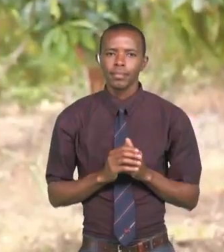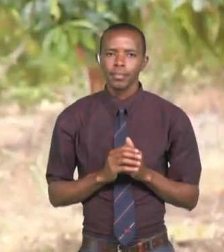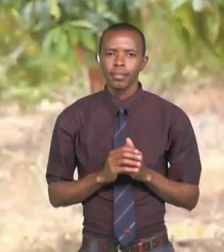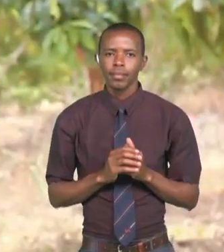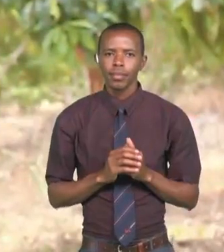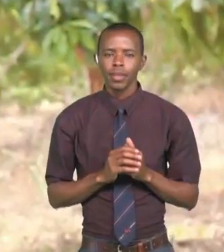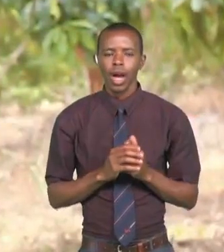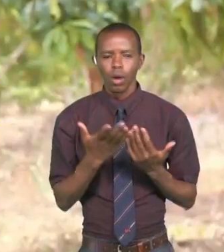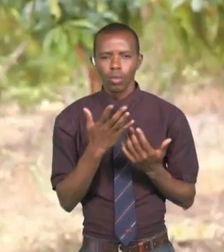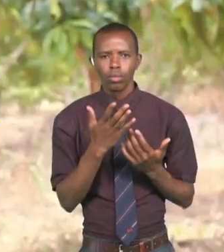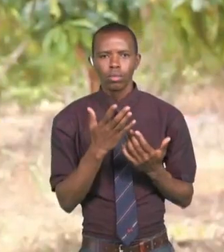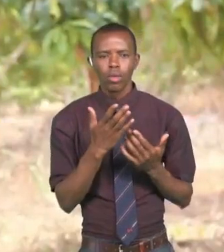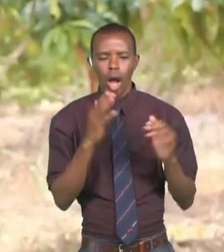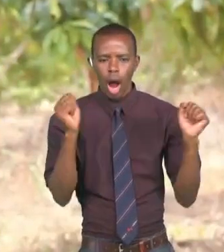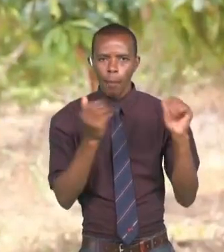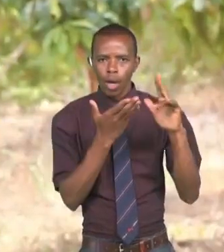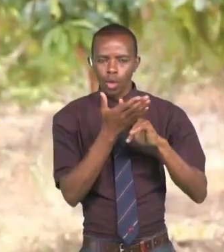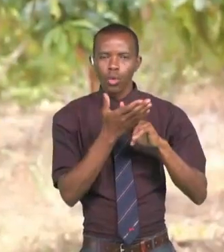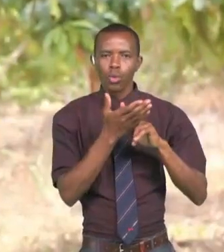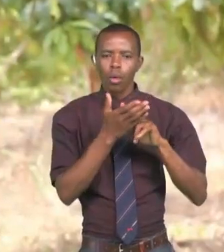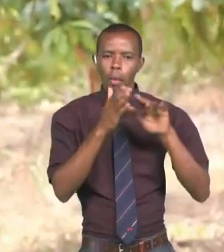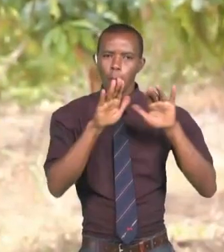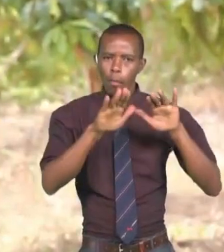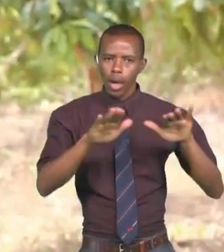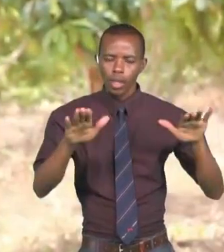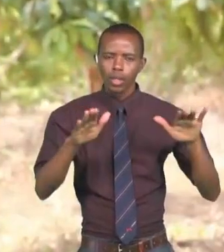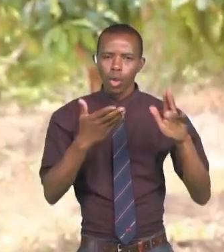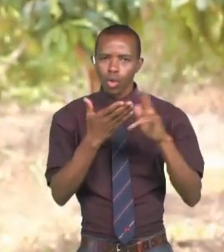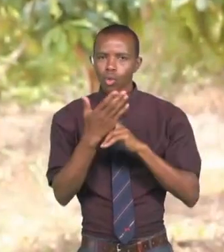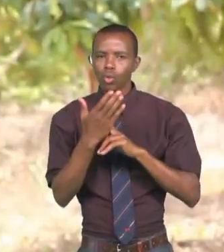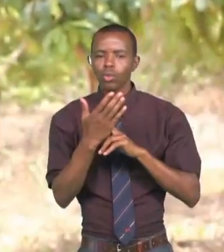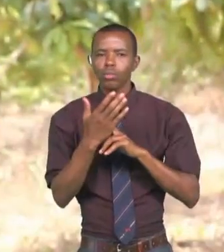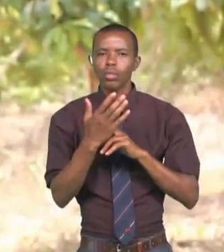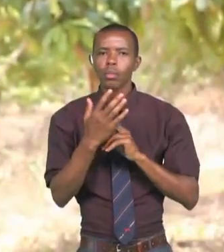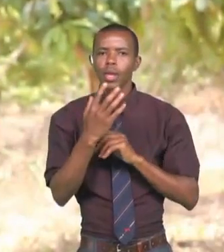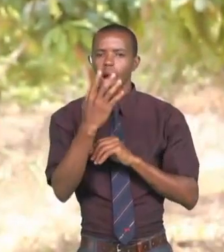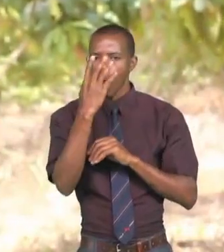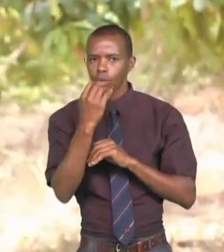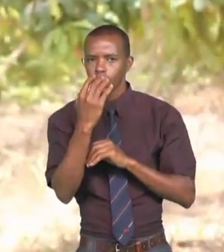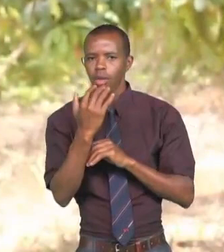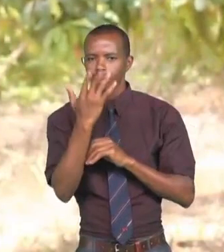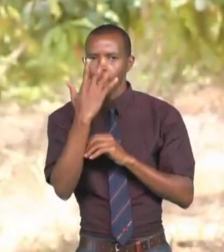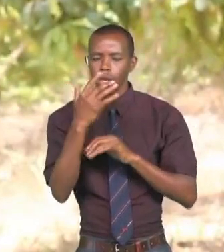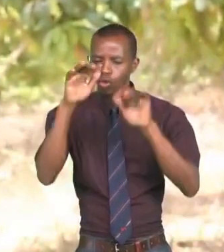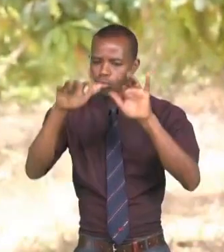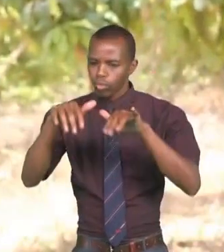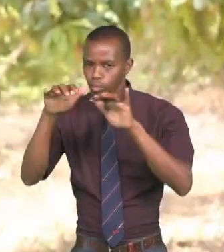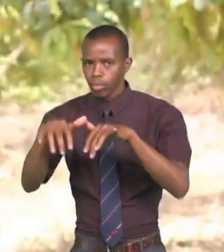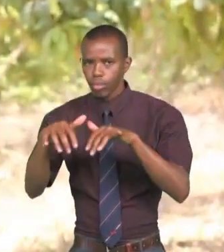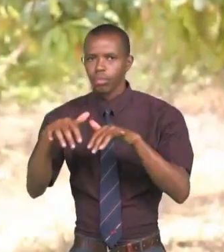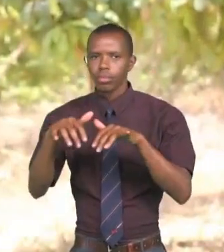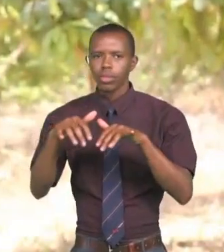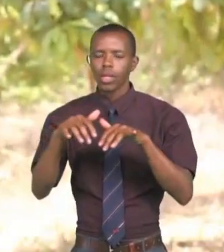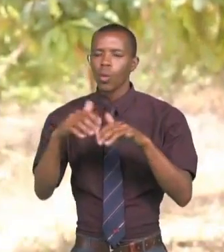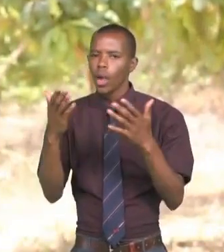maybe through our commercial attaches or agricultural attaches in Brussels or in the